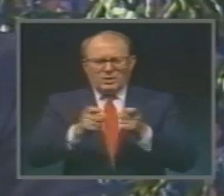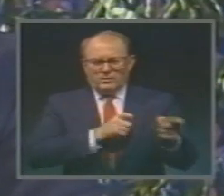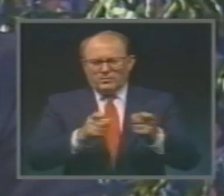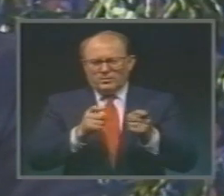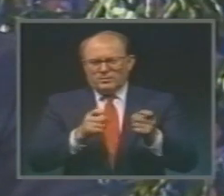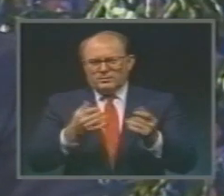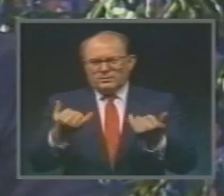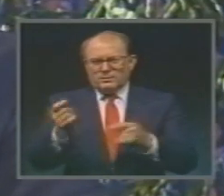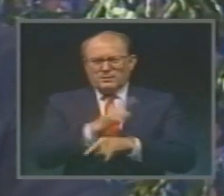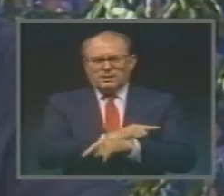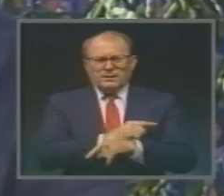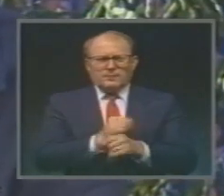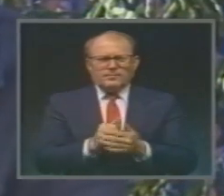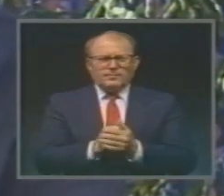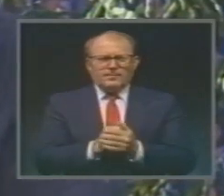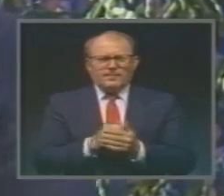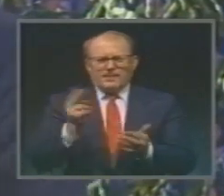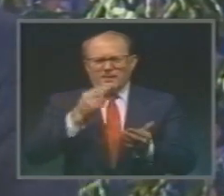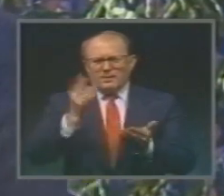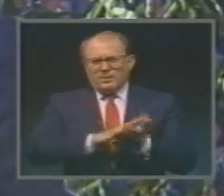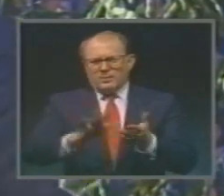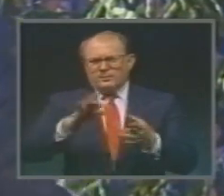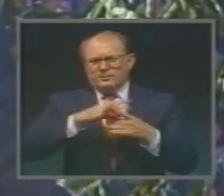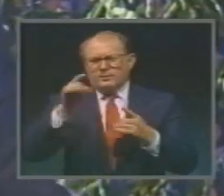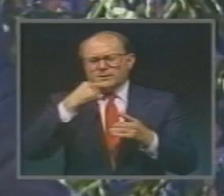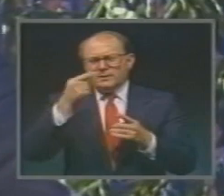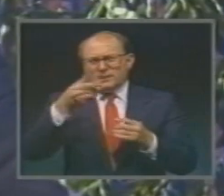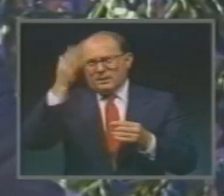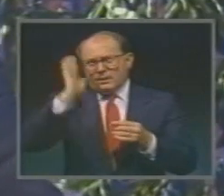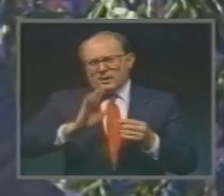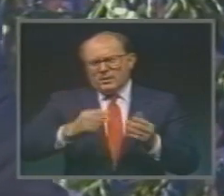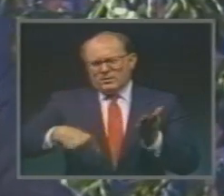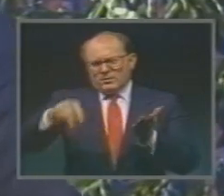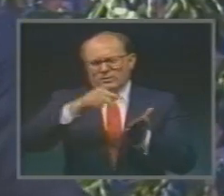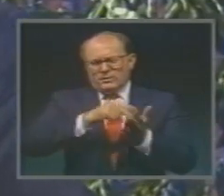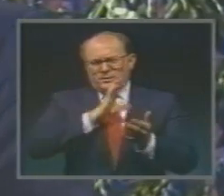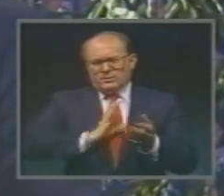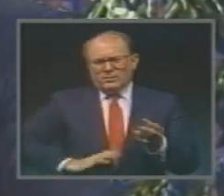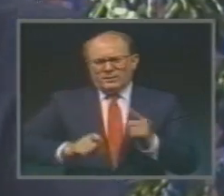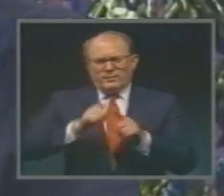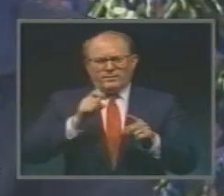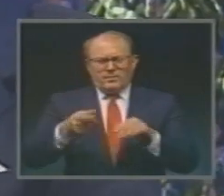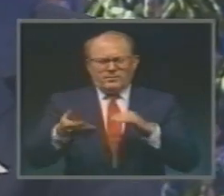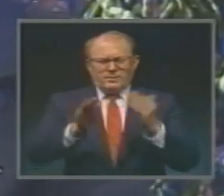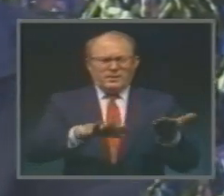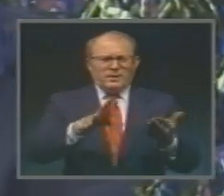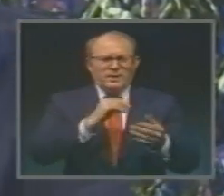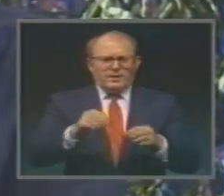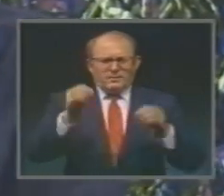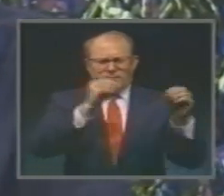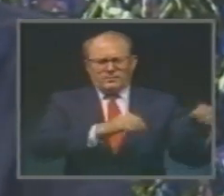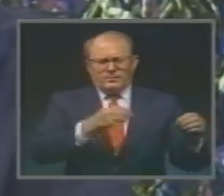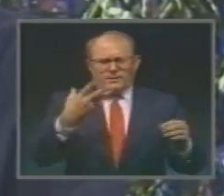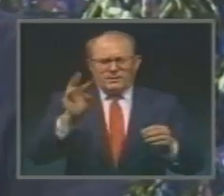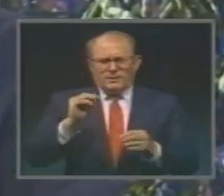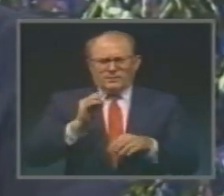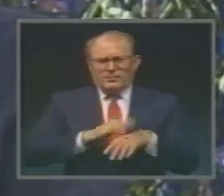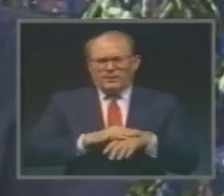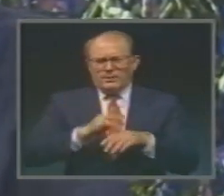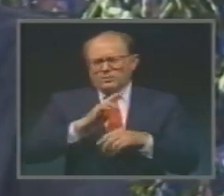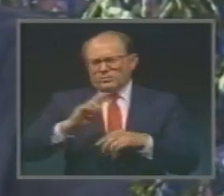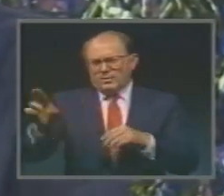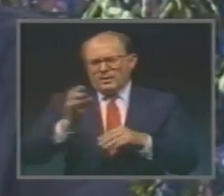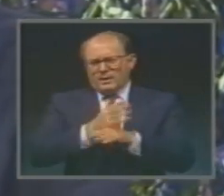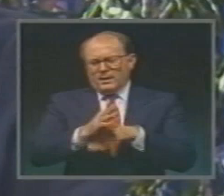today. The Holy Spirit says that God raised Christ from the dead and set him at his own